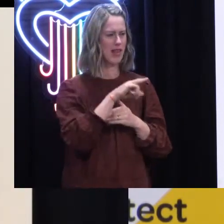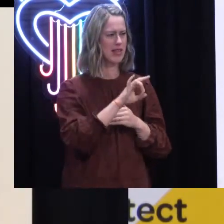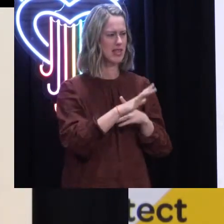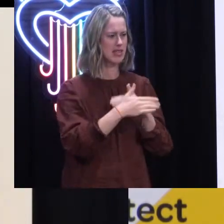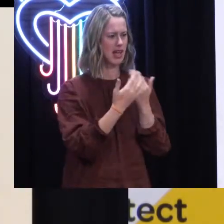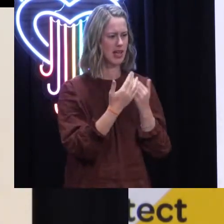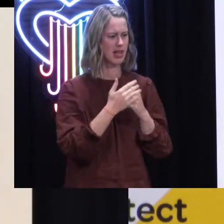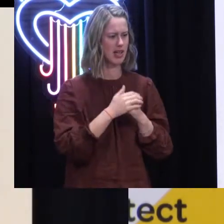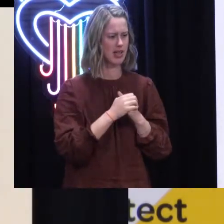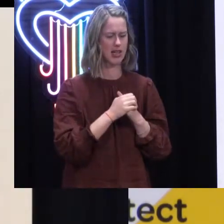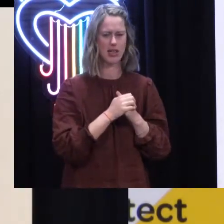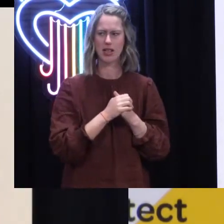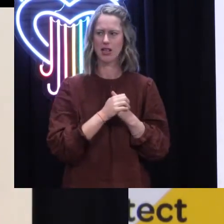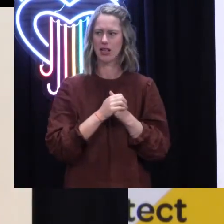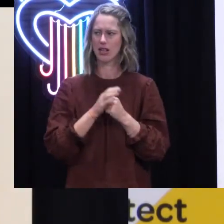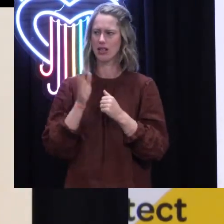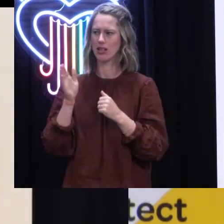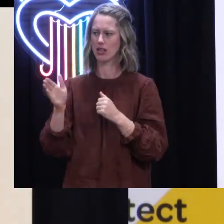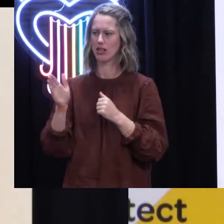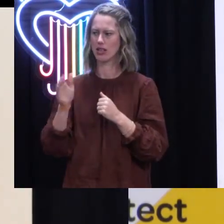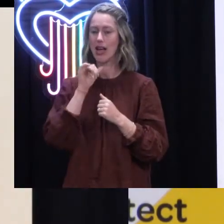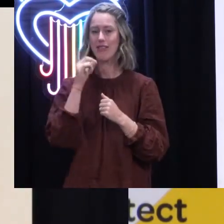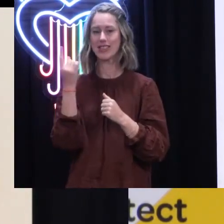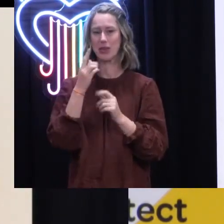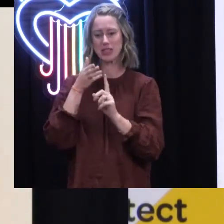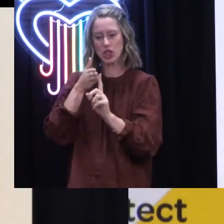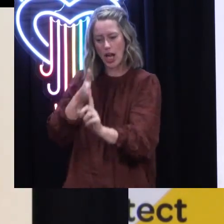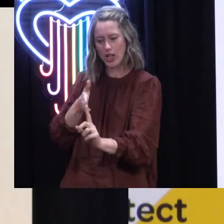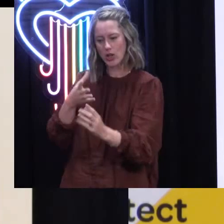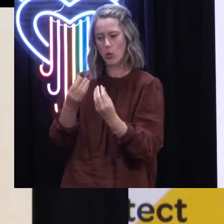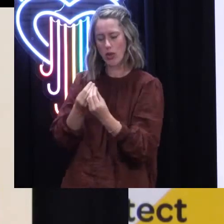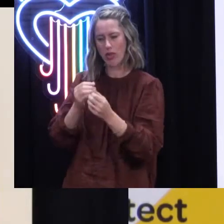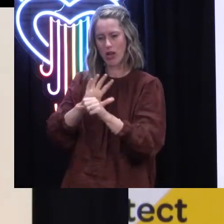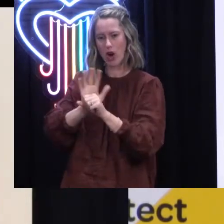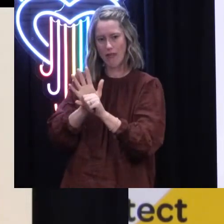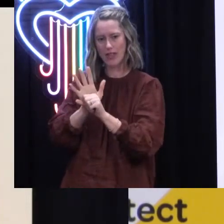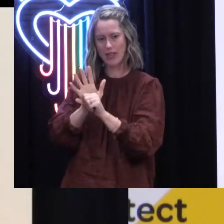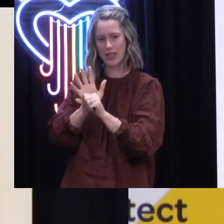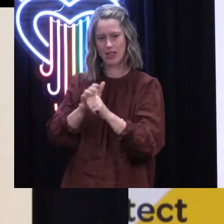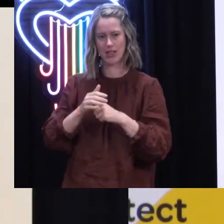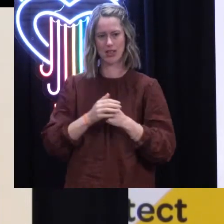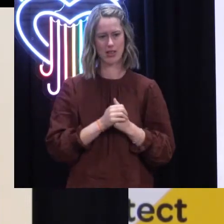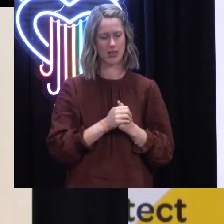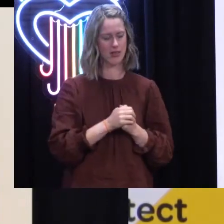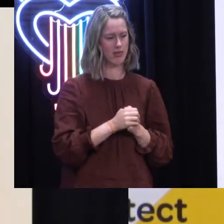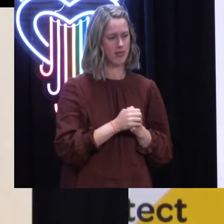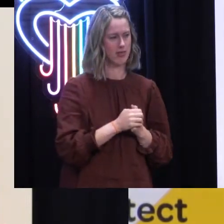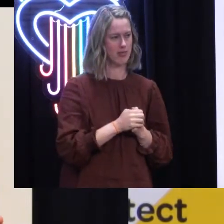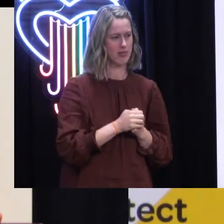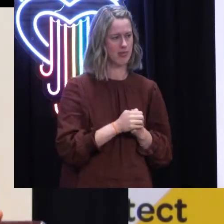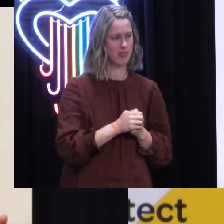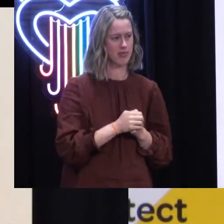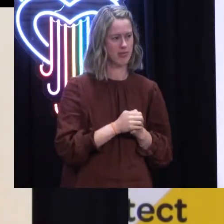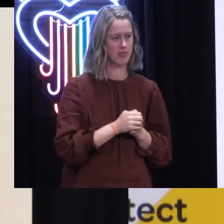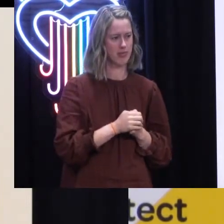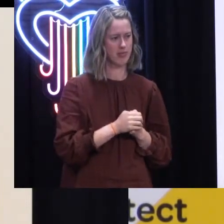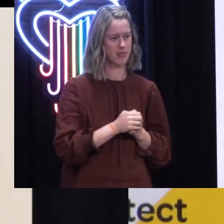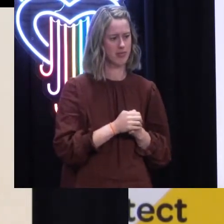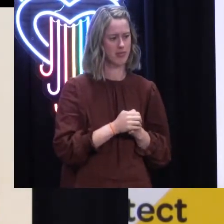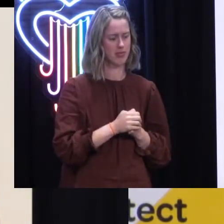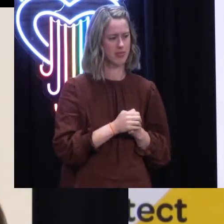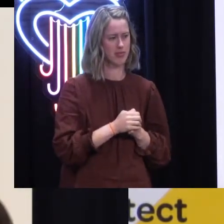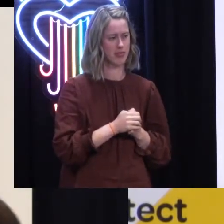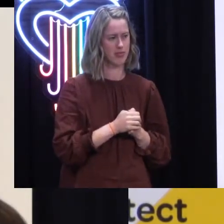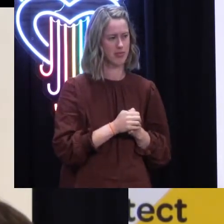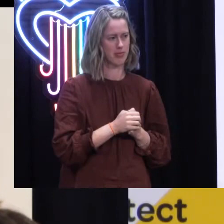So, yes. Sorry, what for I'm distinguishing is someone who's diagnosed with COVID. So, sorry, go ahead. So the clinical guideline for release of someone